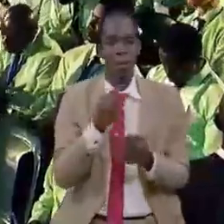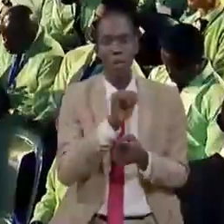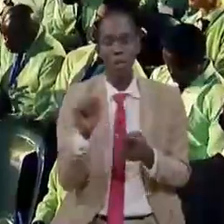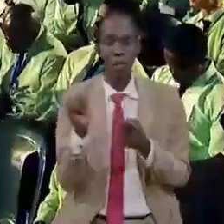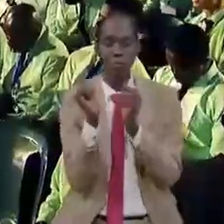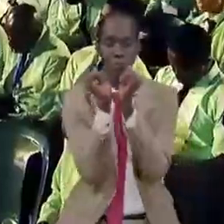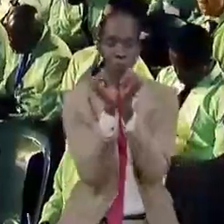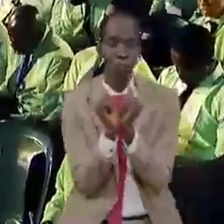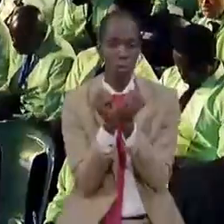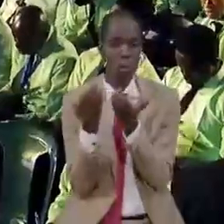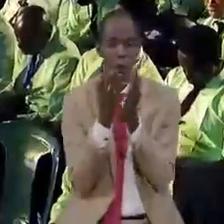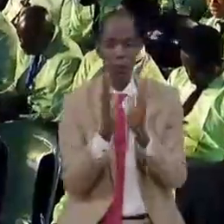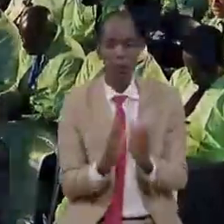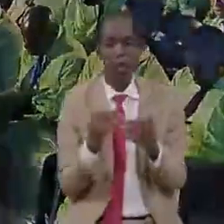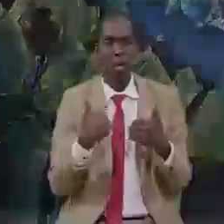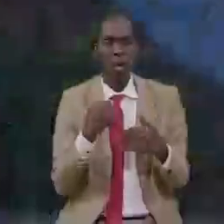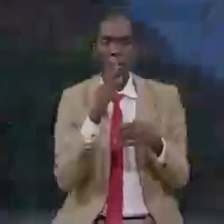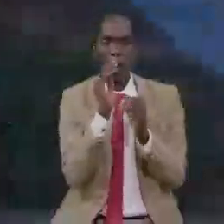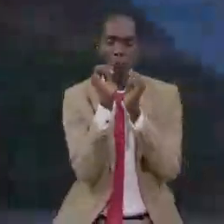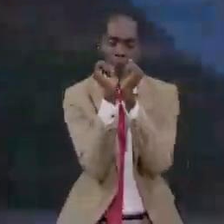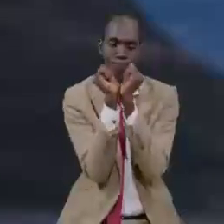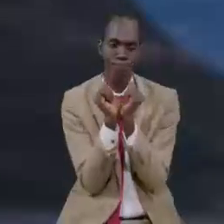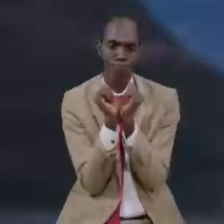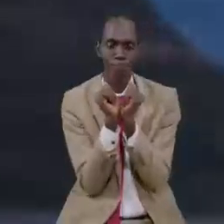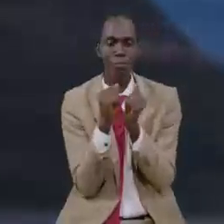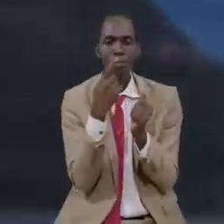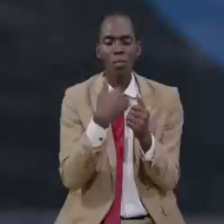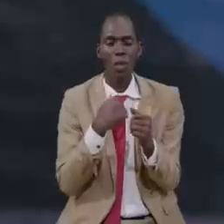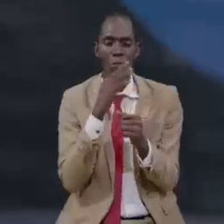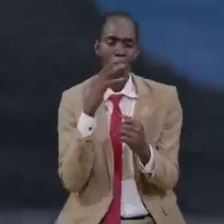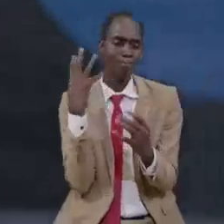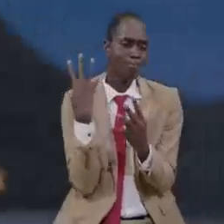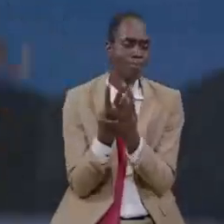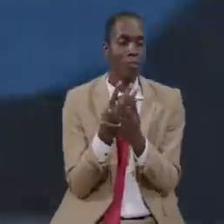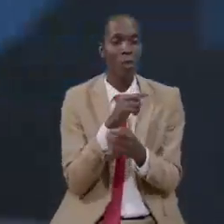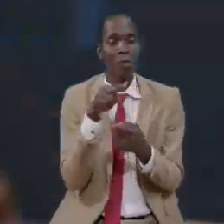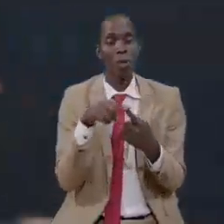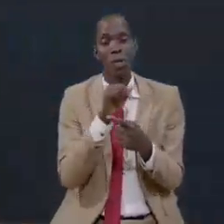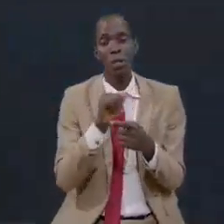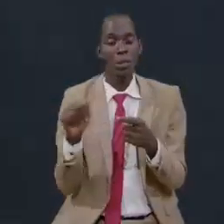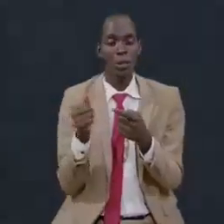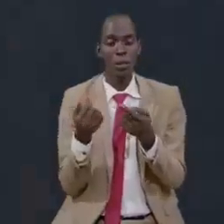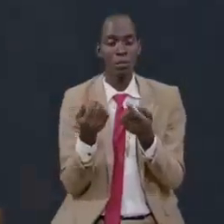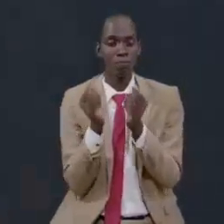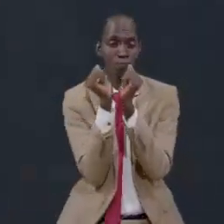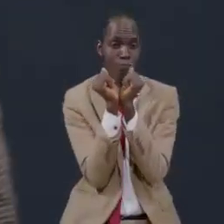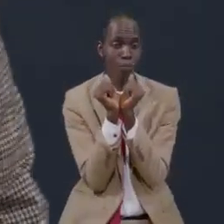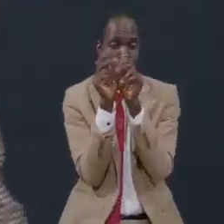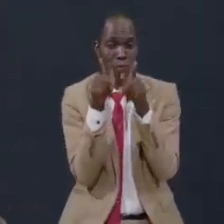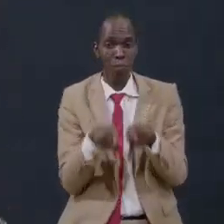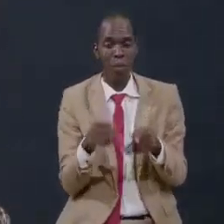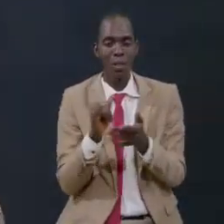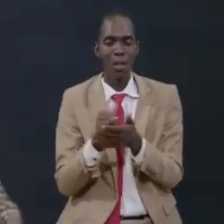been tied up, who had been bound, when a slave who had been pegged down, pinned